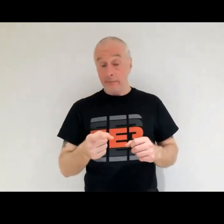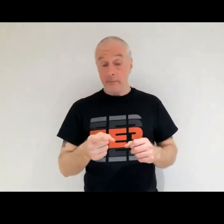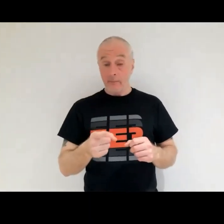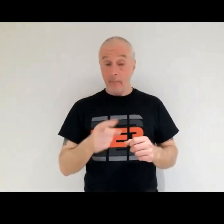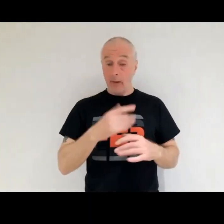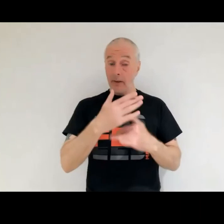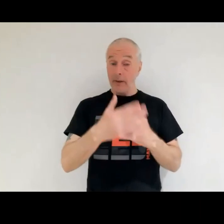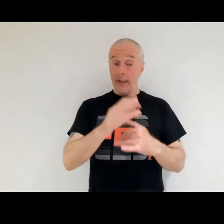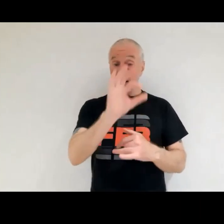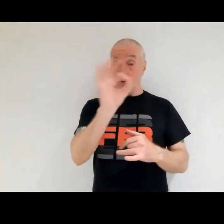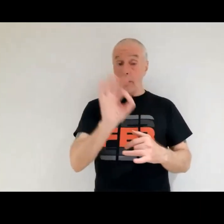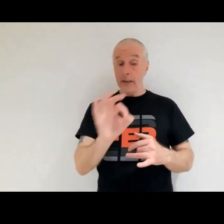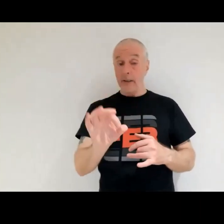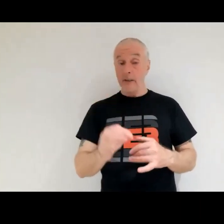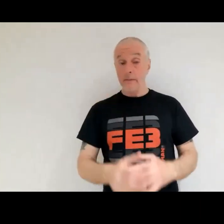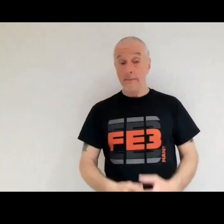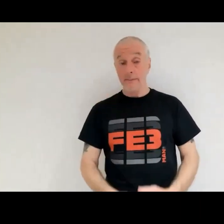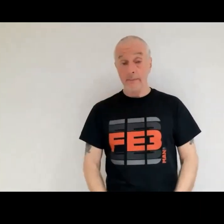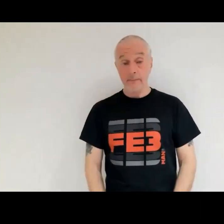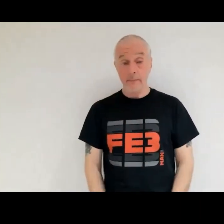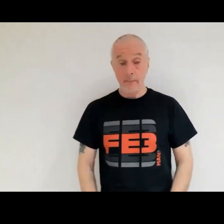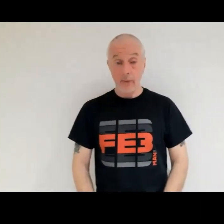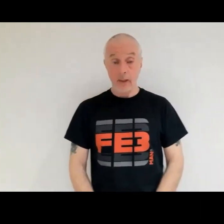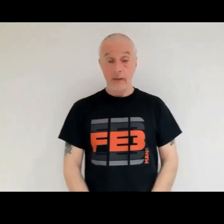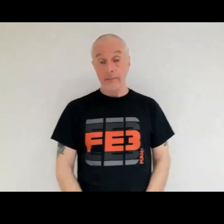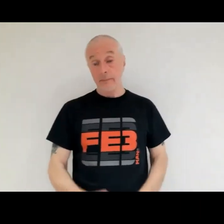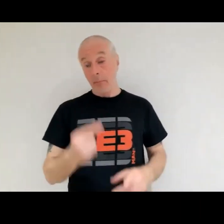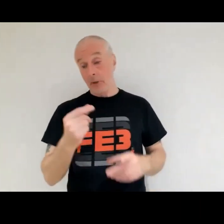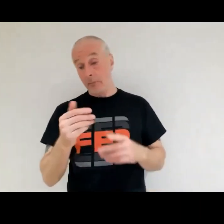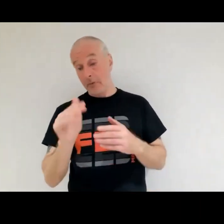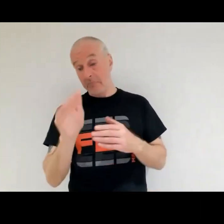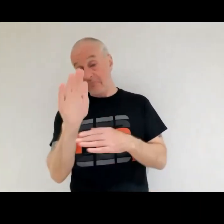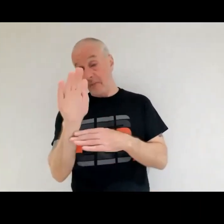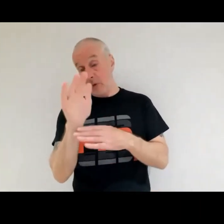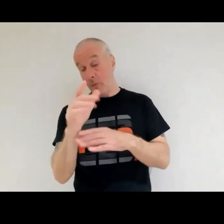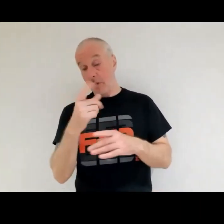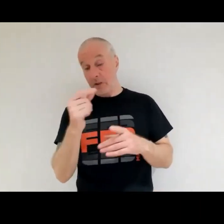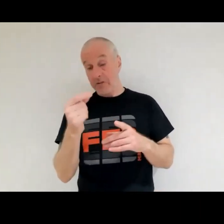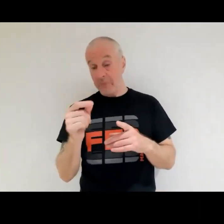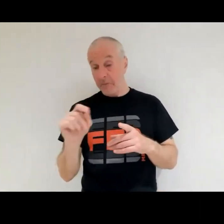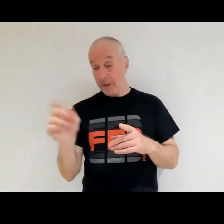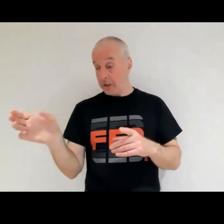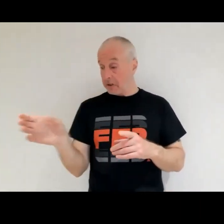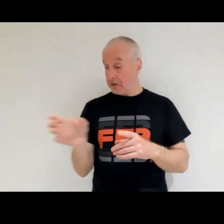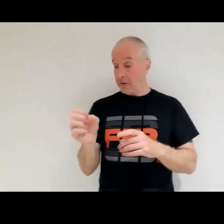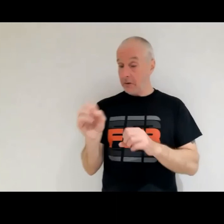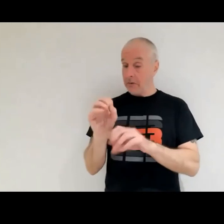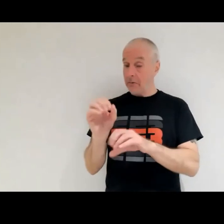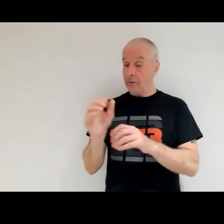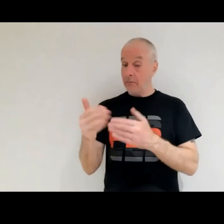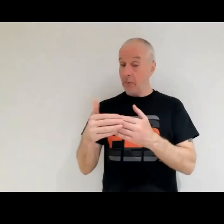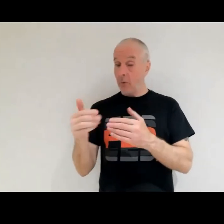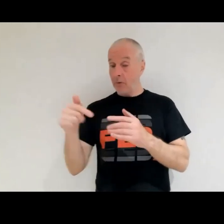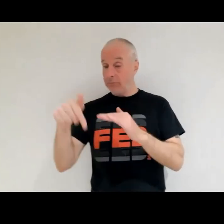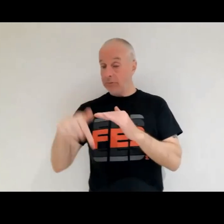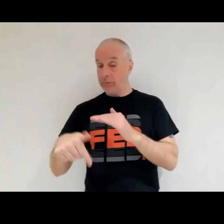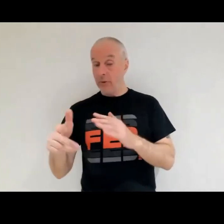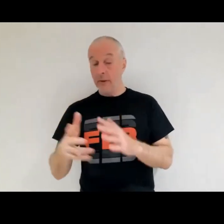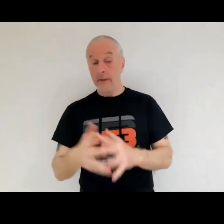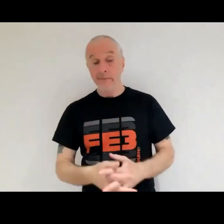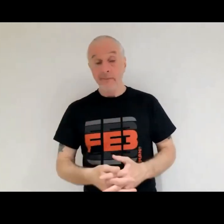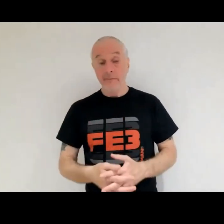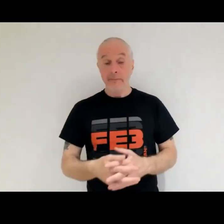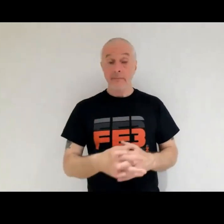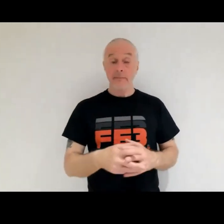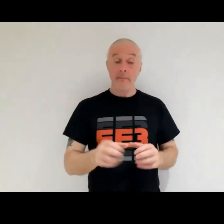a future talk, perhaps from someone that might be able to talk a bit about this. But Rick asks, is it the intention to use the